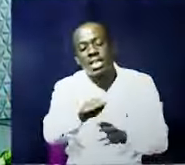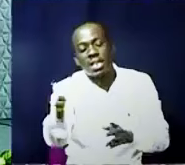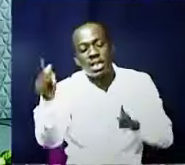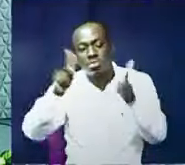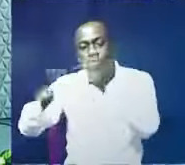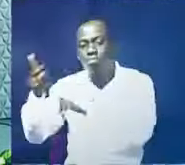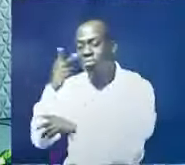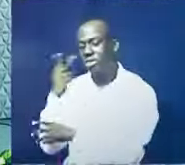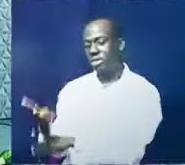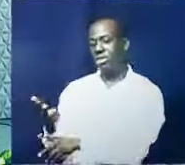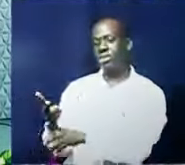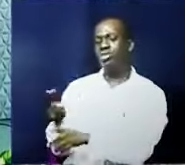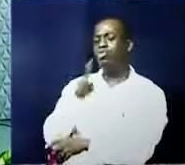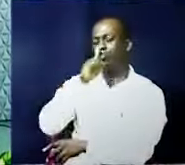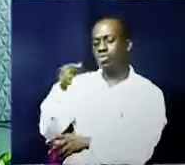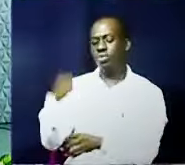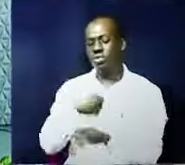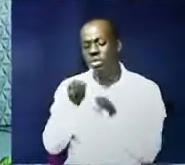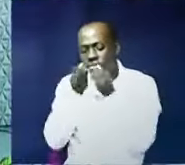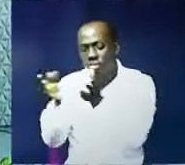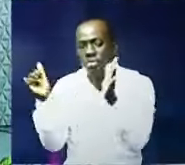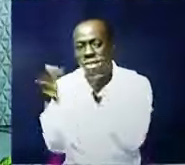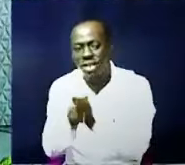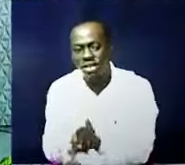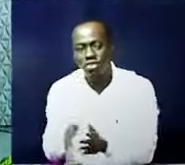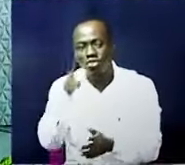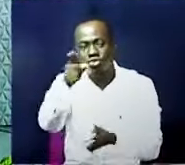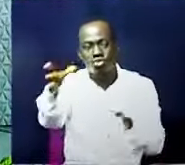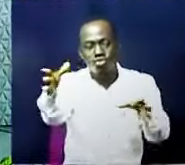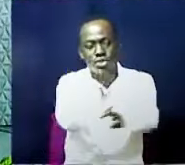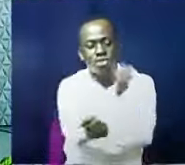their reward in full.